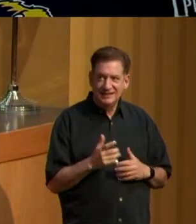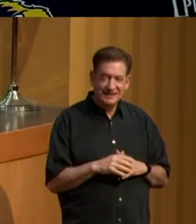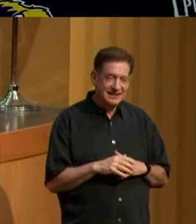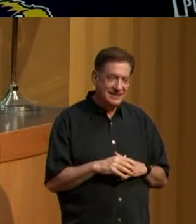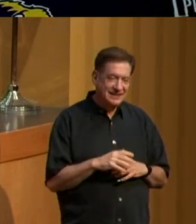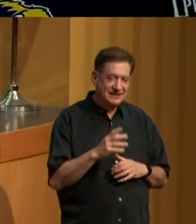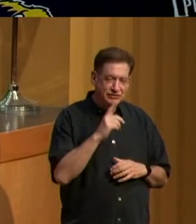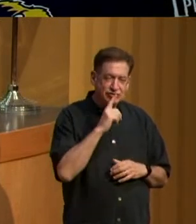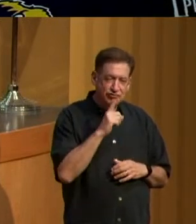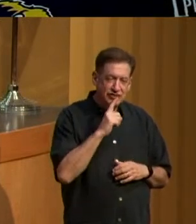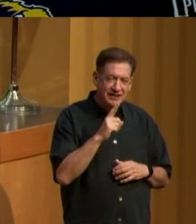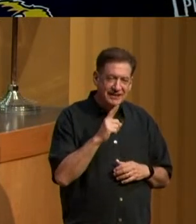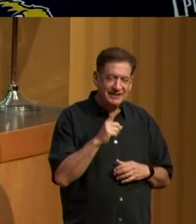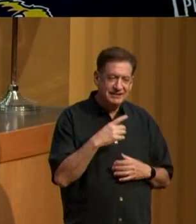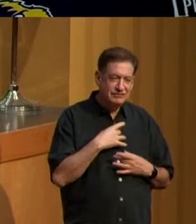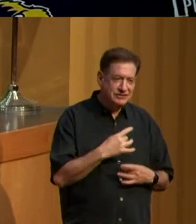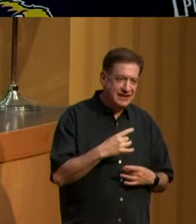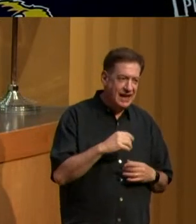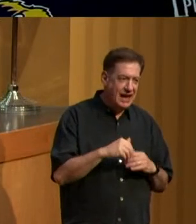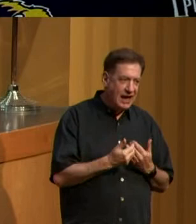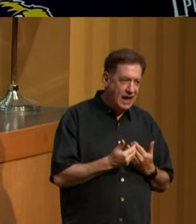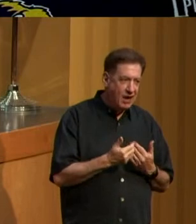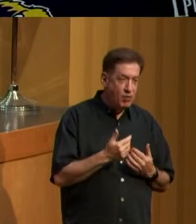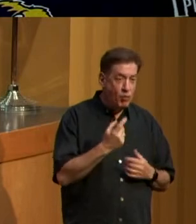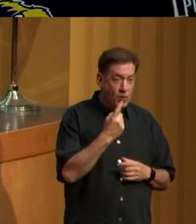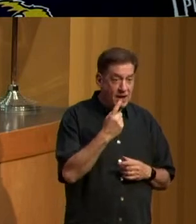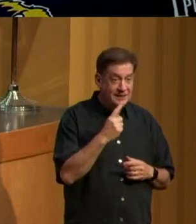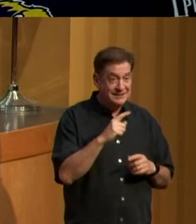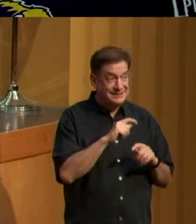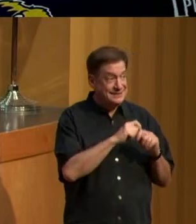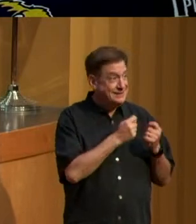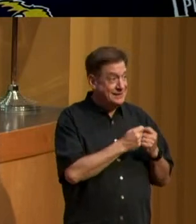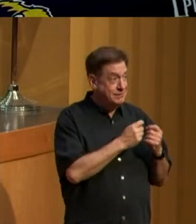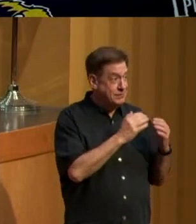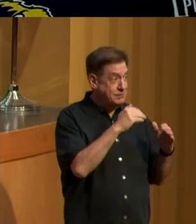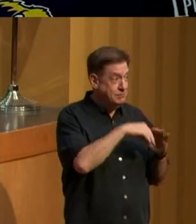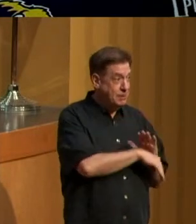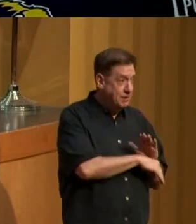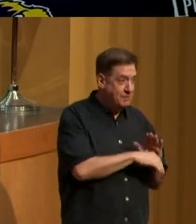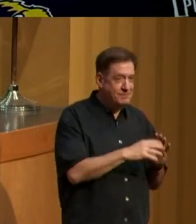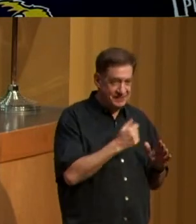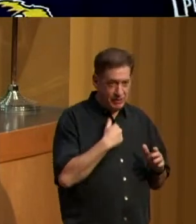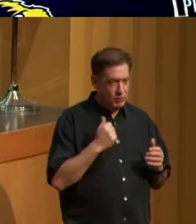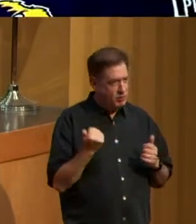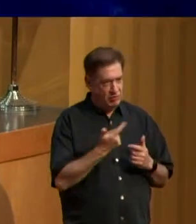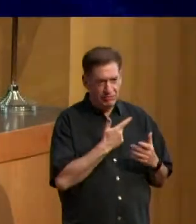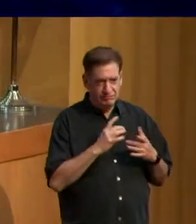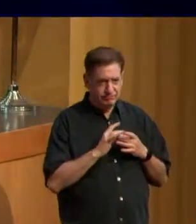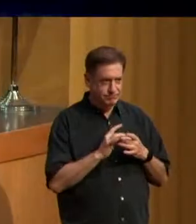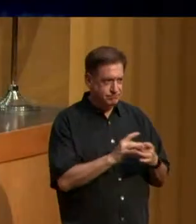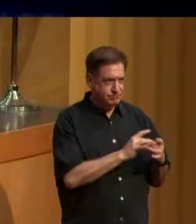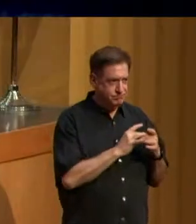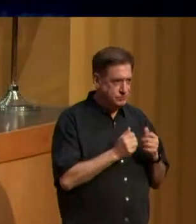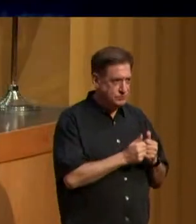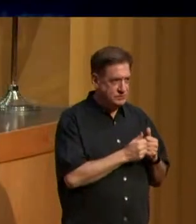it's amazing how when one team bonds so well, how everything just falls in together. Yeah, thinking about the winning goal, I